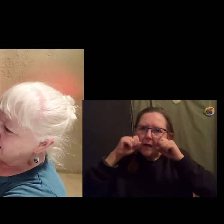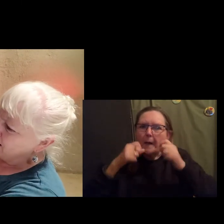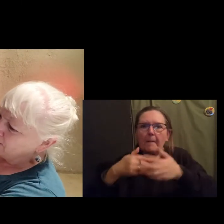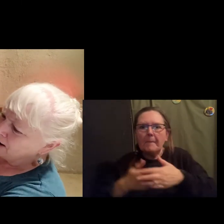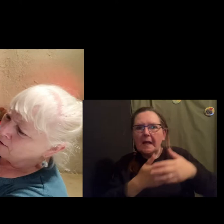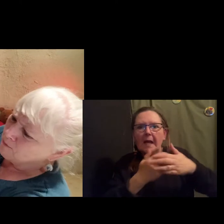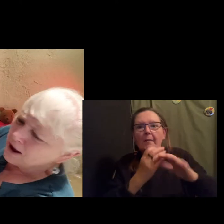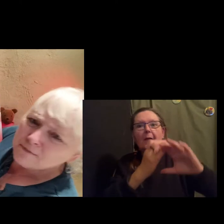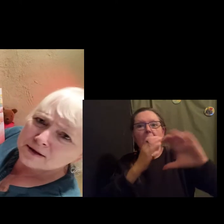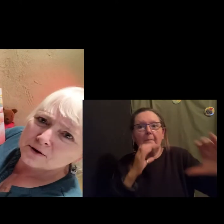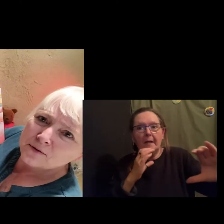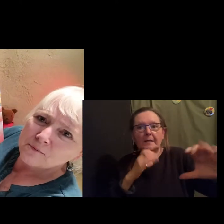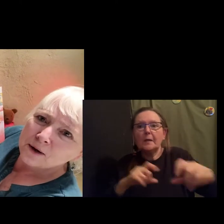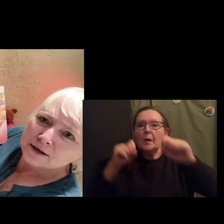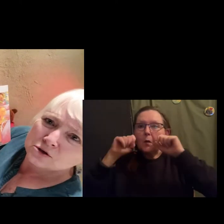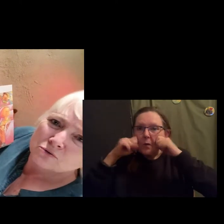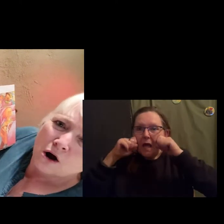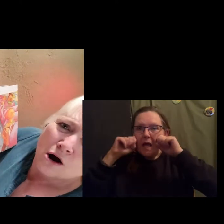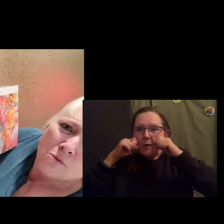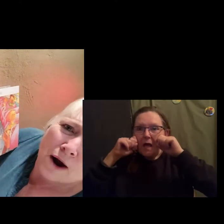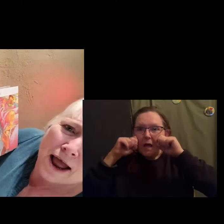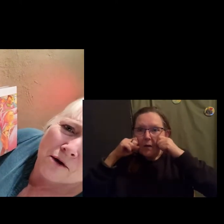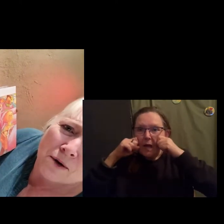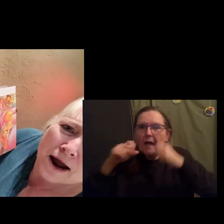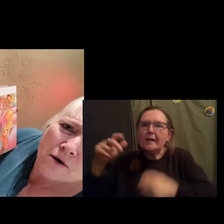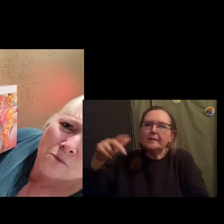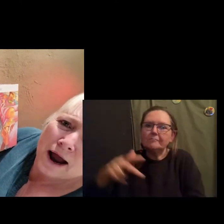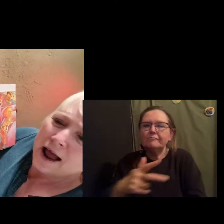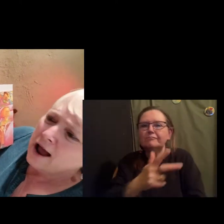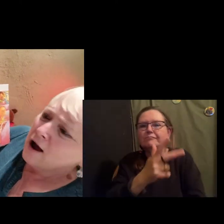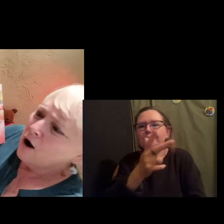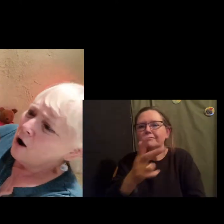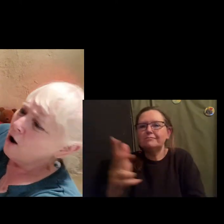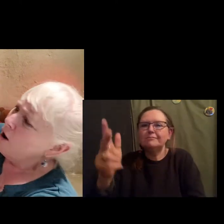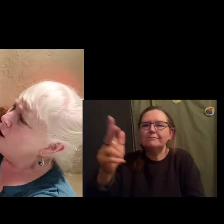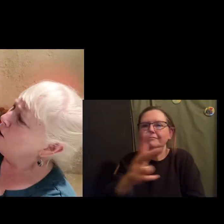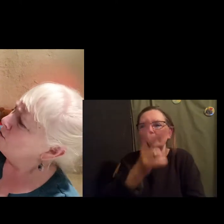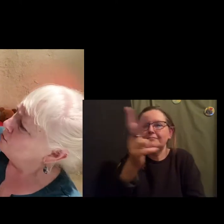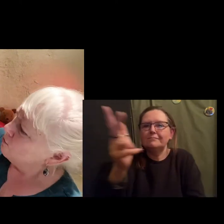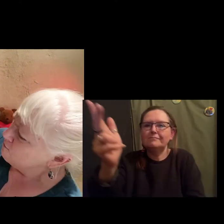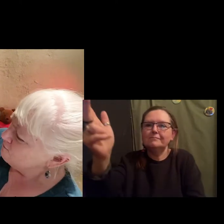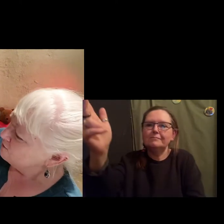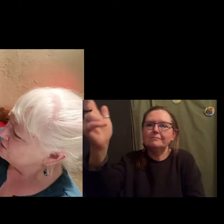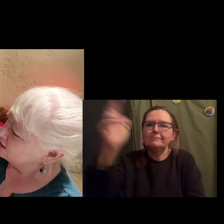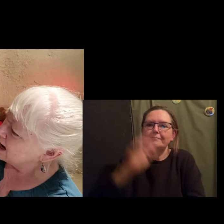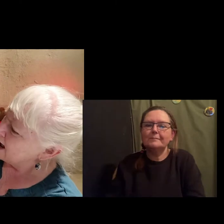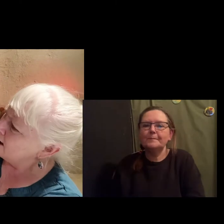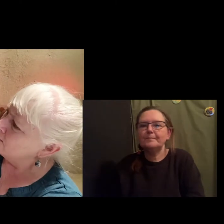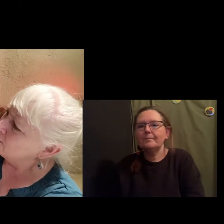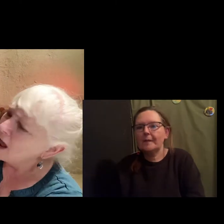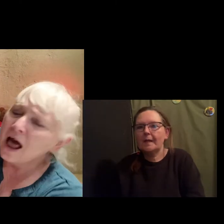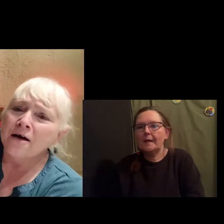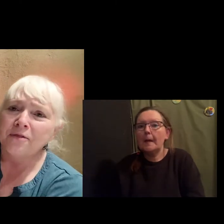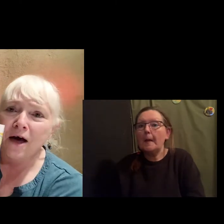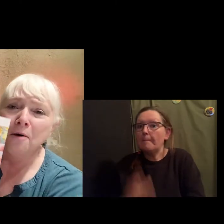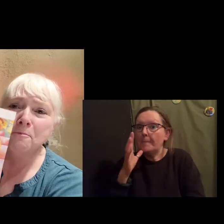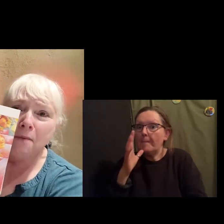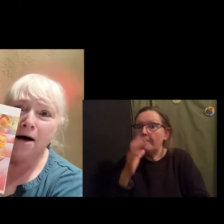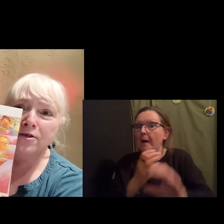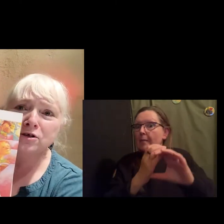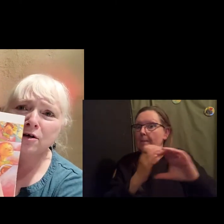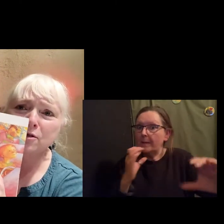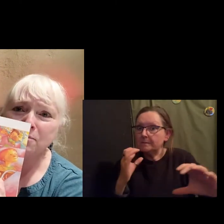where, where. The babies on the bus cry where, where, where, all over town.